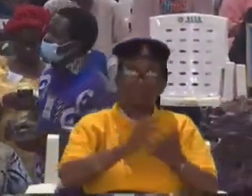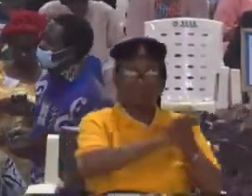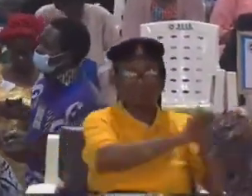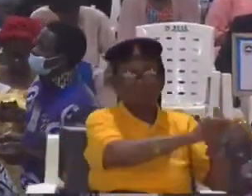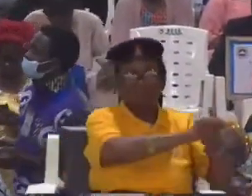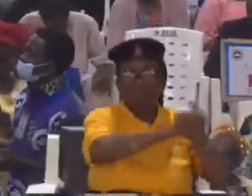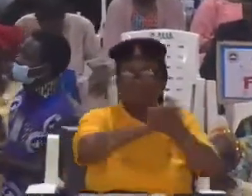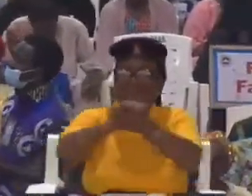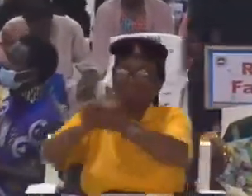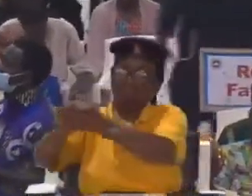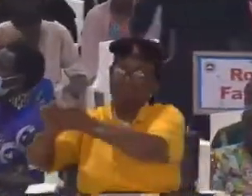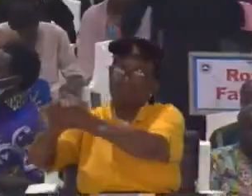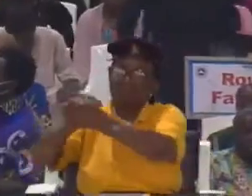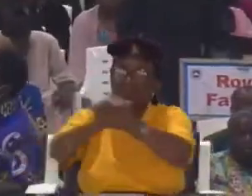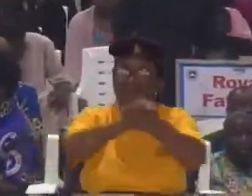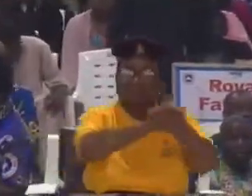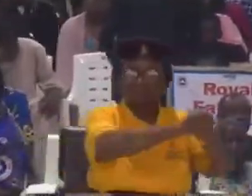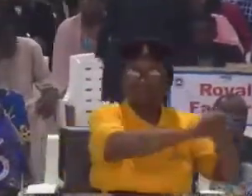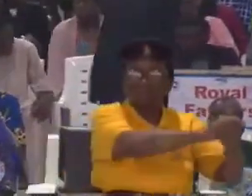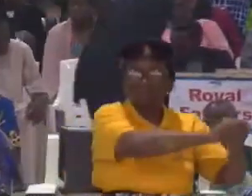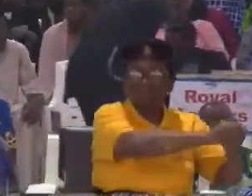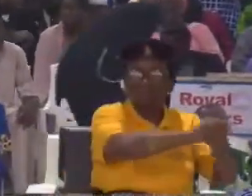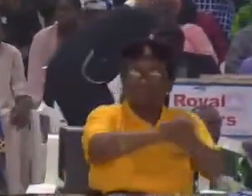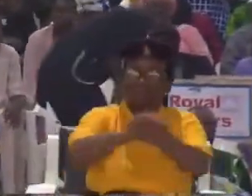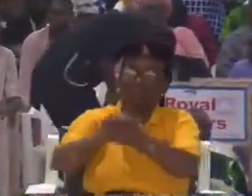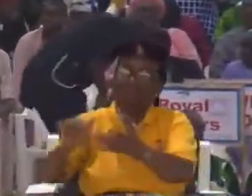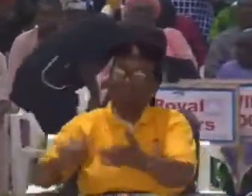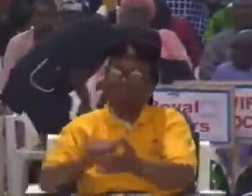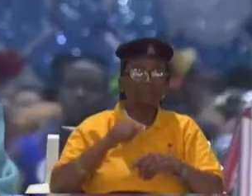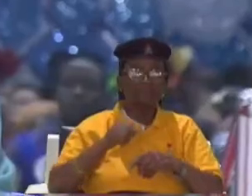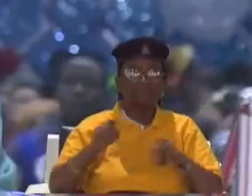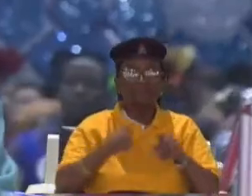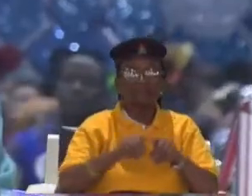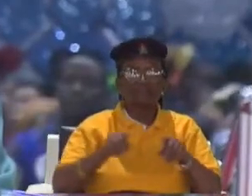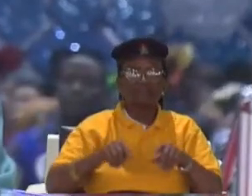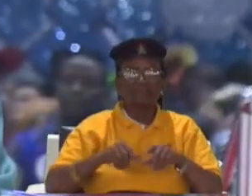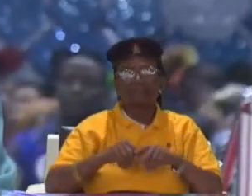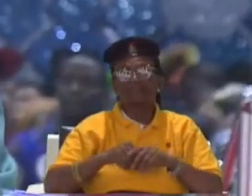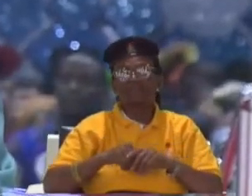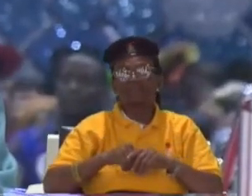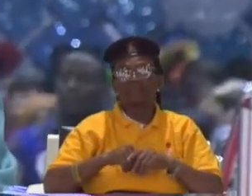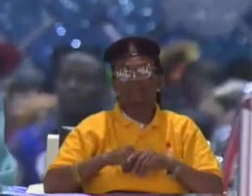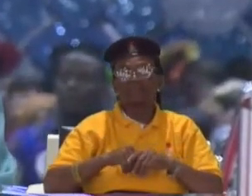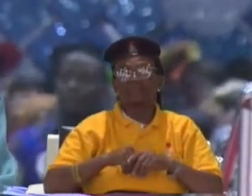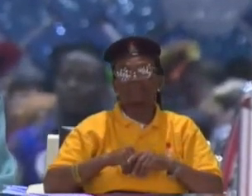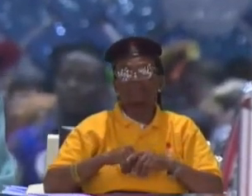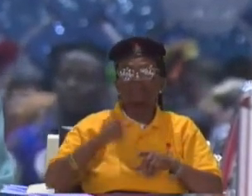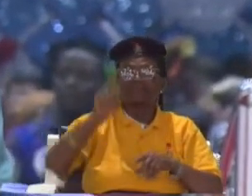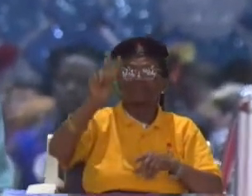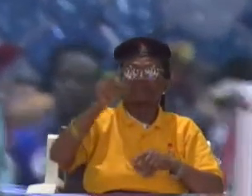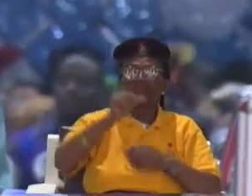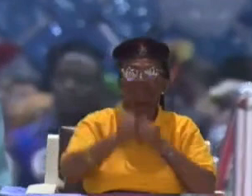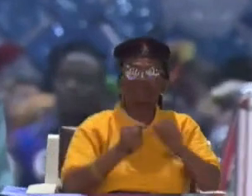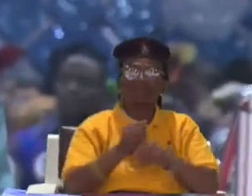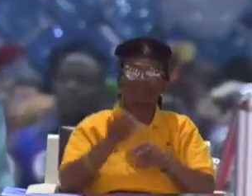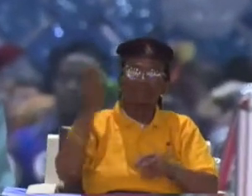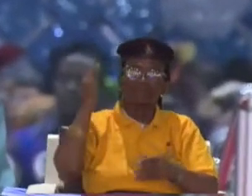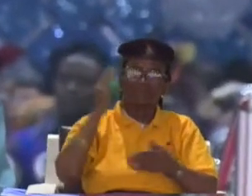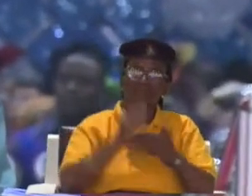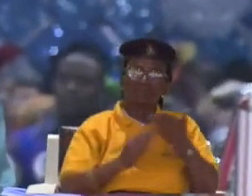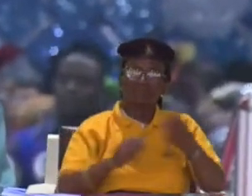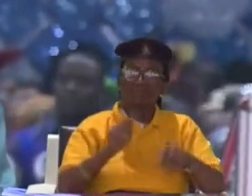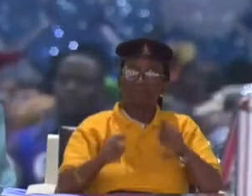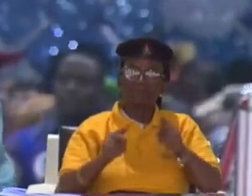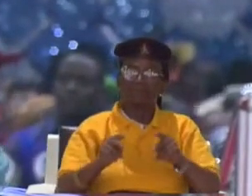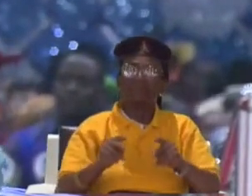Congratulations, those of you born in the month of August. 2 years ago, some people came here